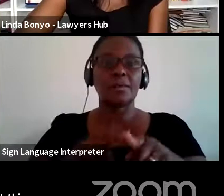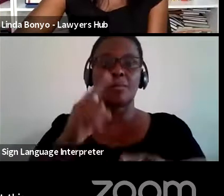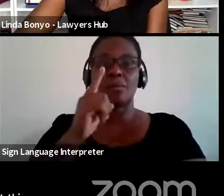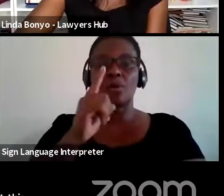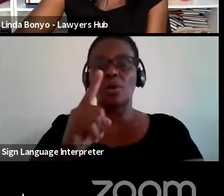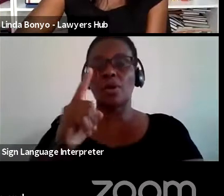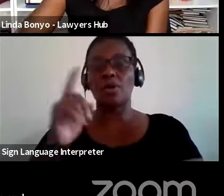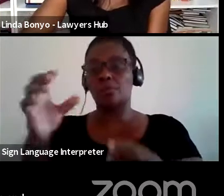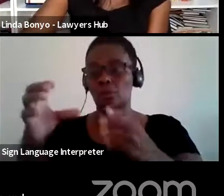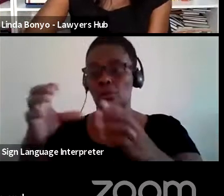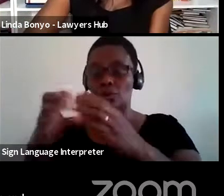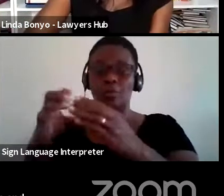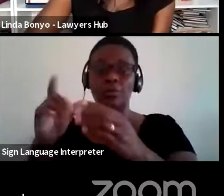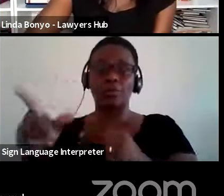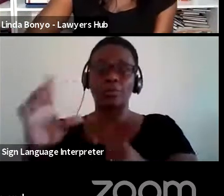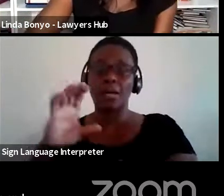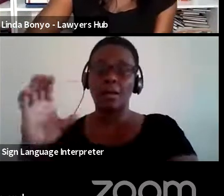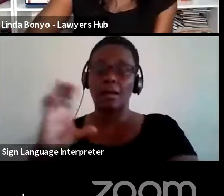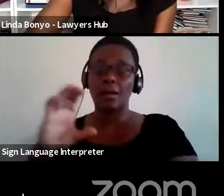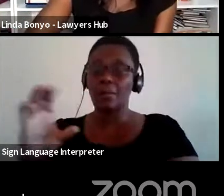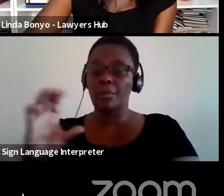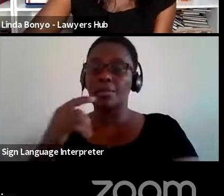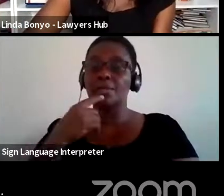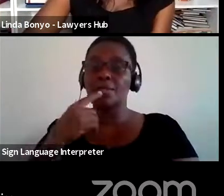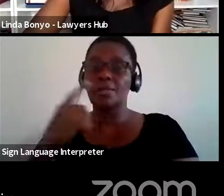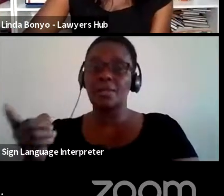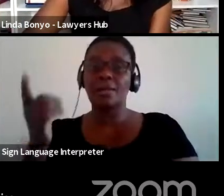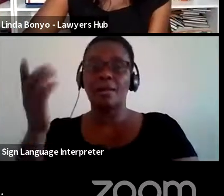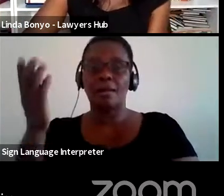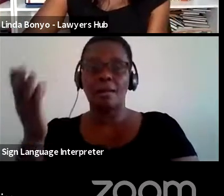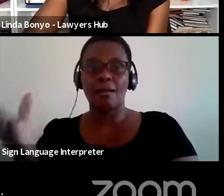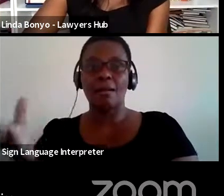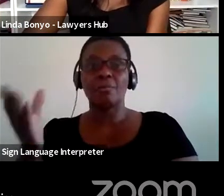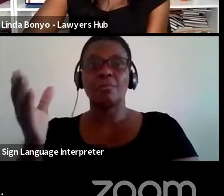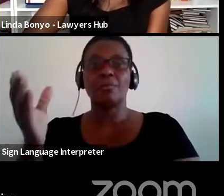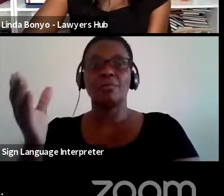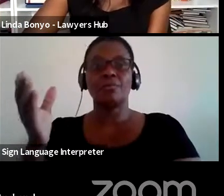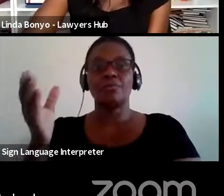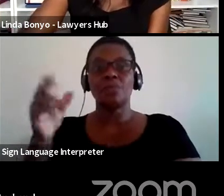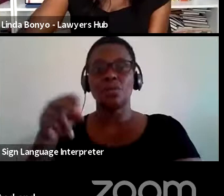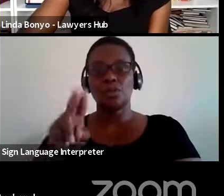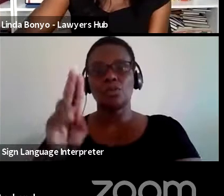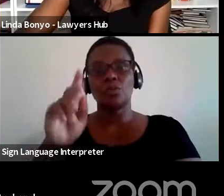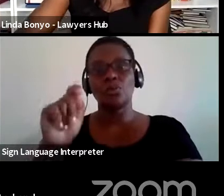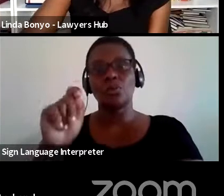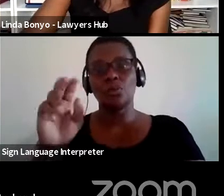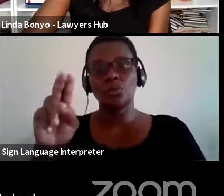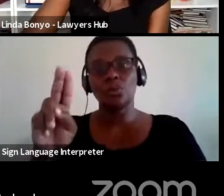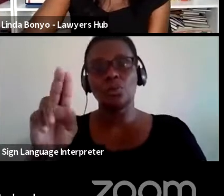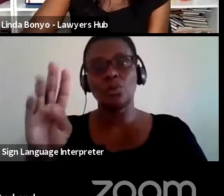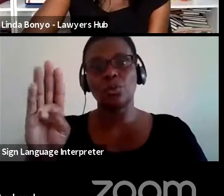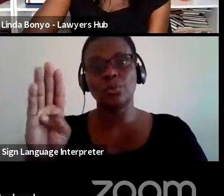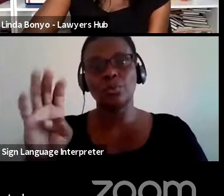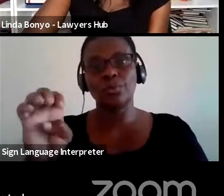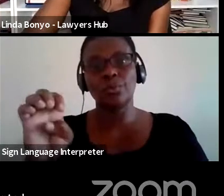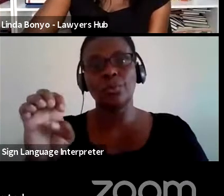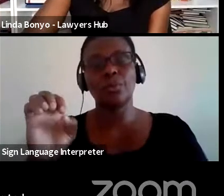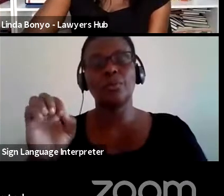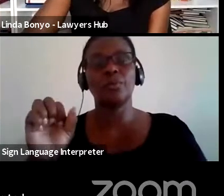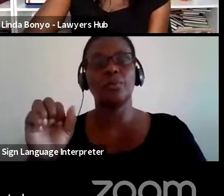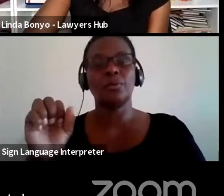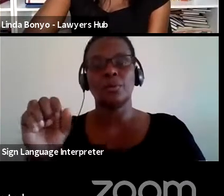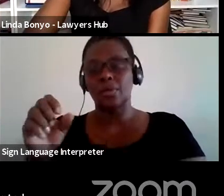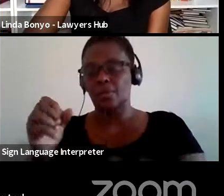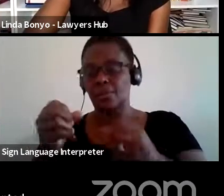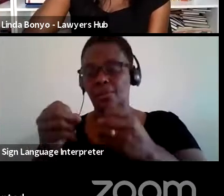companies, including GitHub, Apple, WordPress, and YouTube, adopt them in part. And a great number of companies publicly endorsed